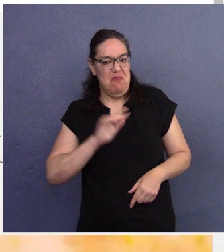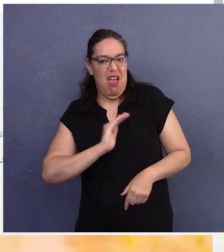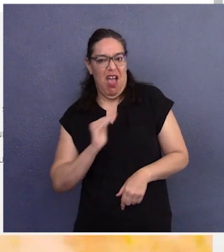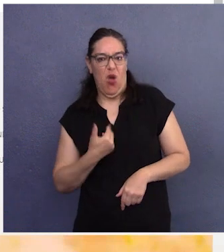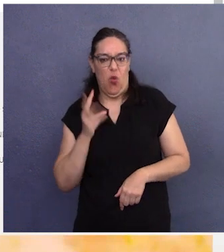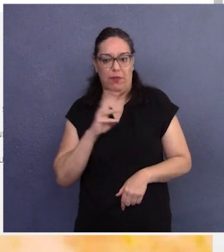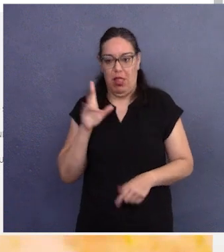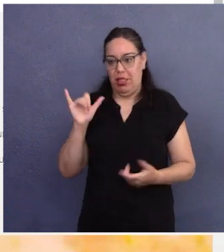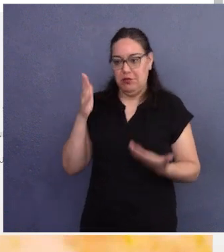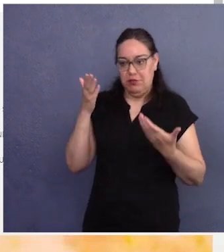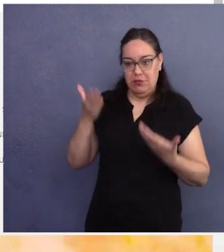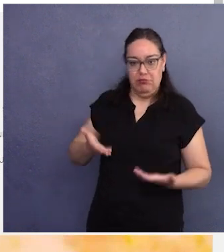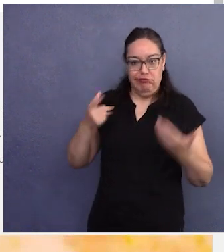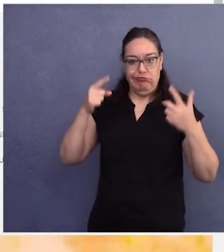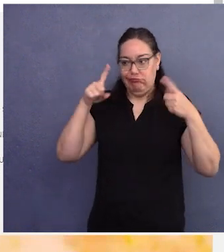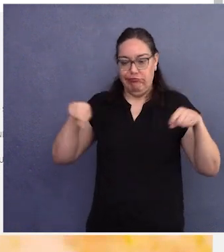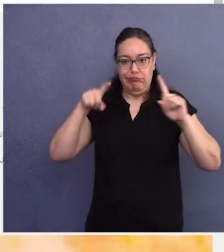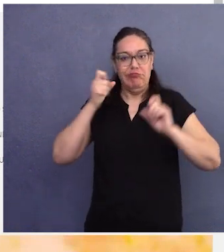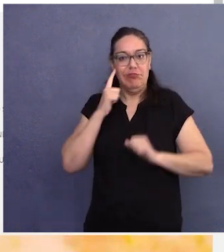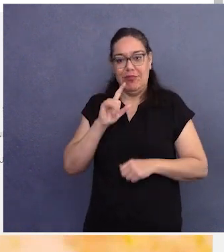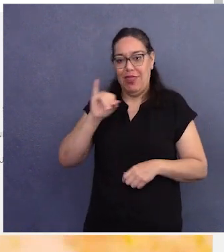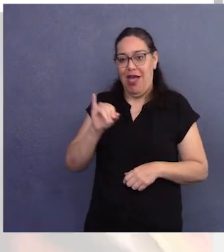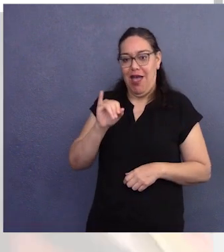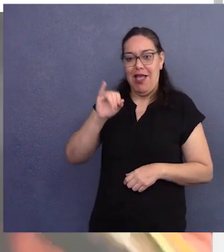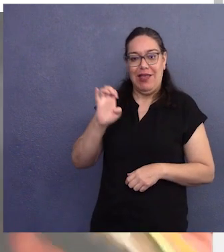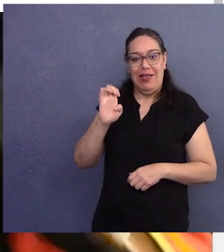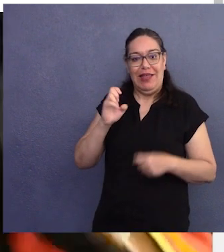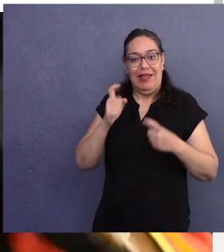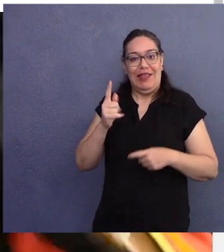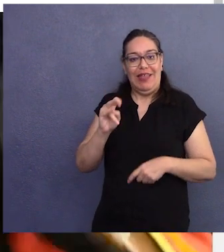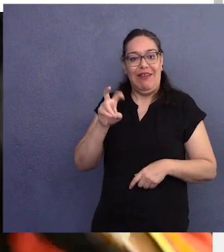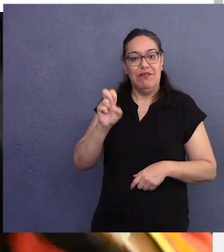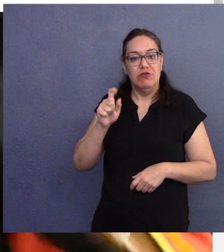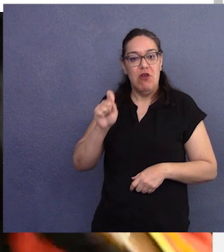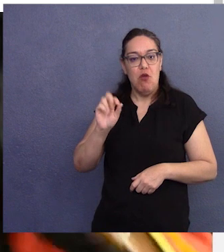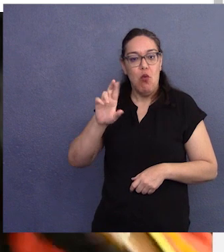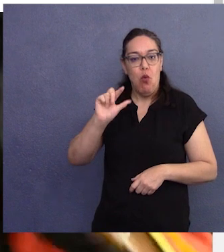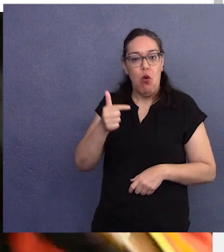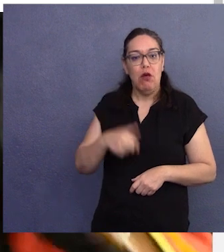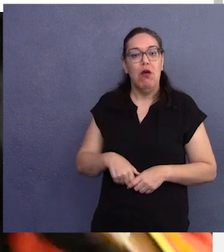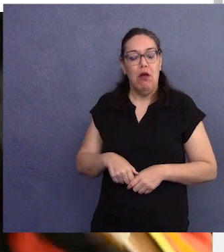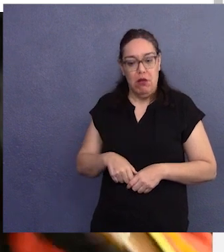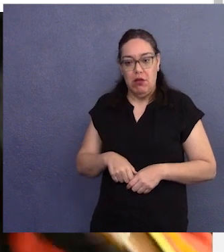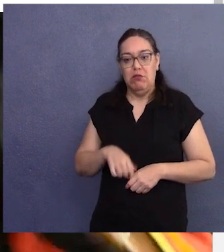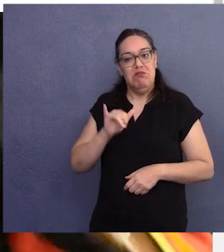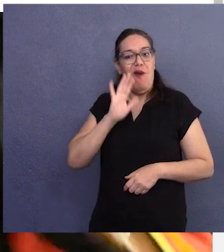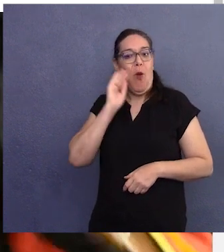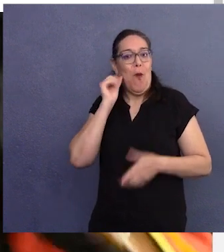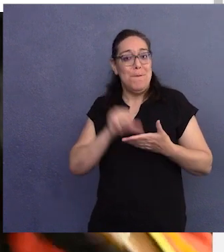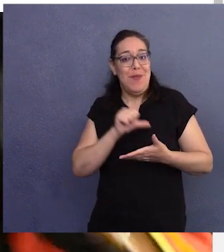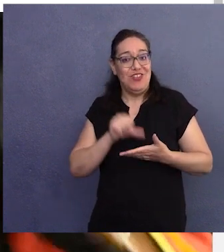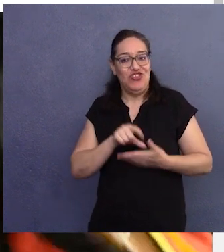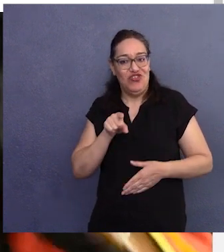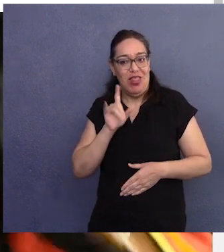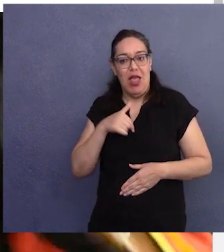at iegives.org. Let me click back on the home page. So this is the home page of our website. I am going to go